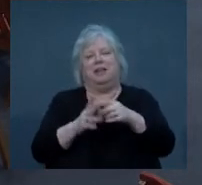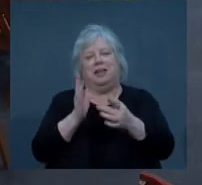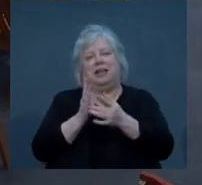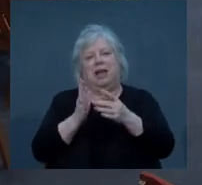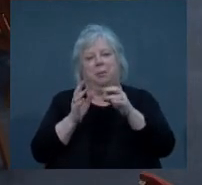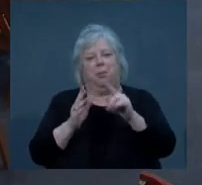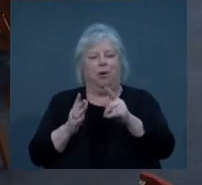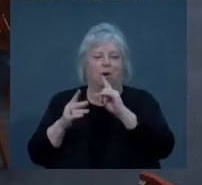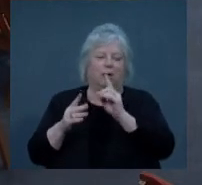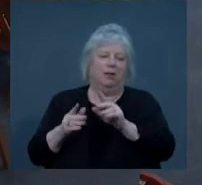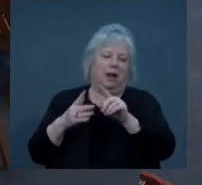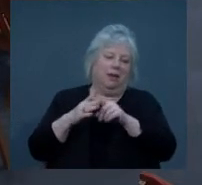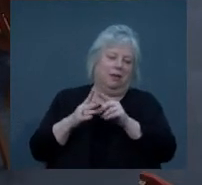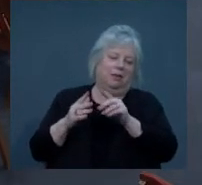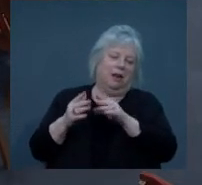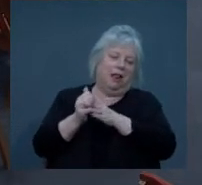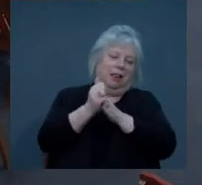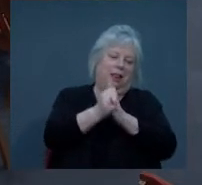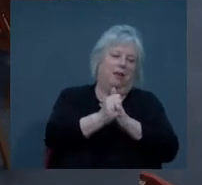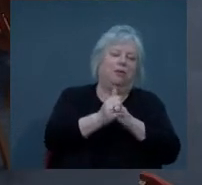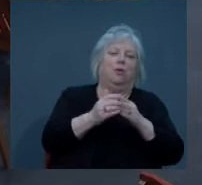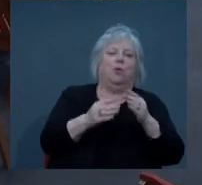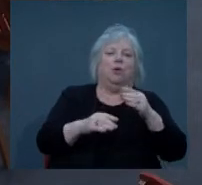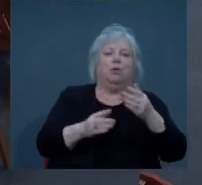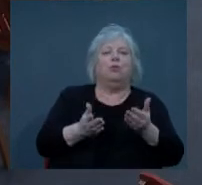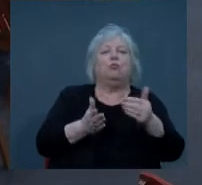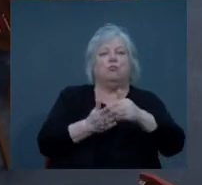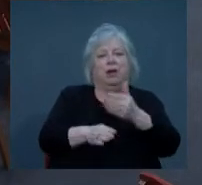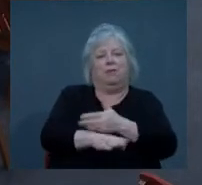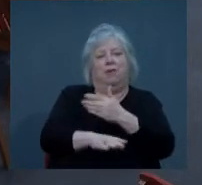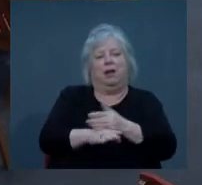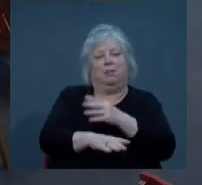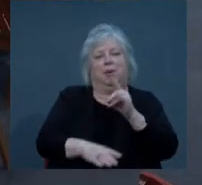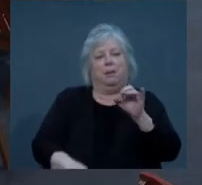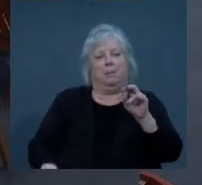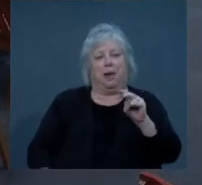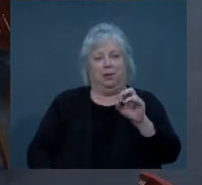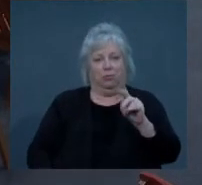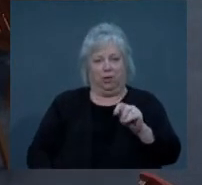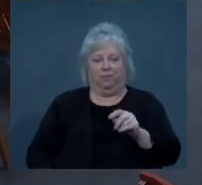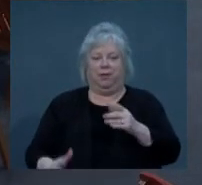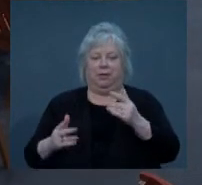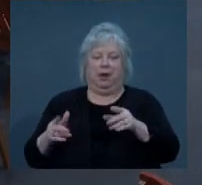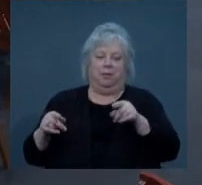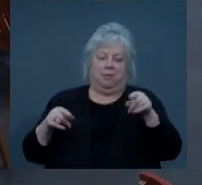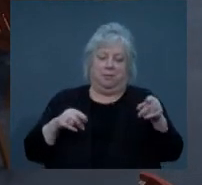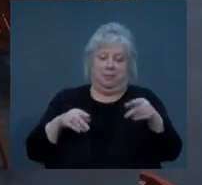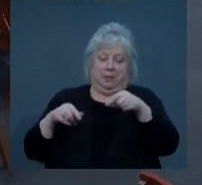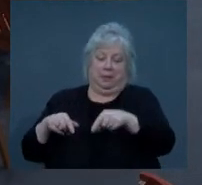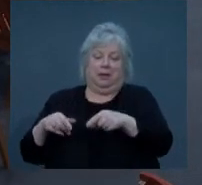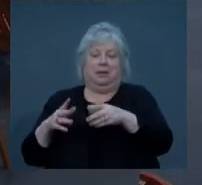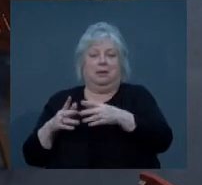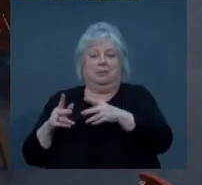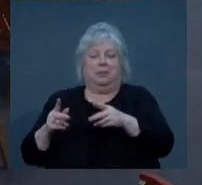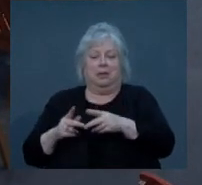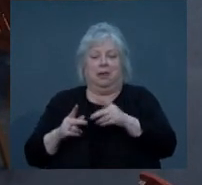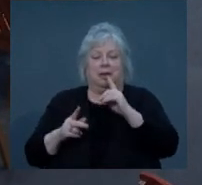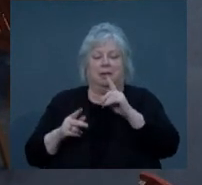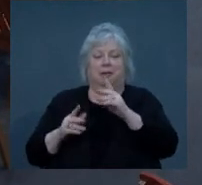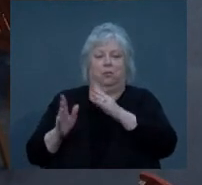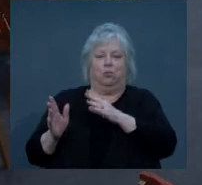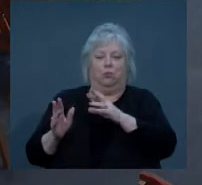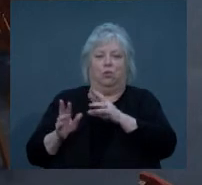catalyst for Main Street redevelopment. And so now you move to this site that's prepared for